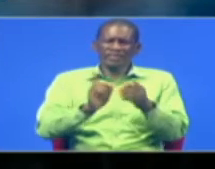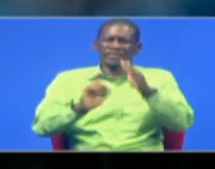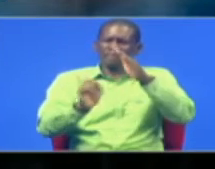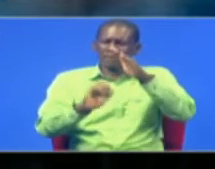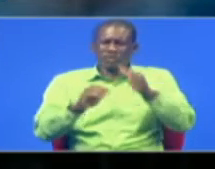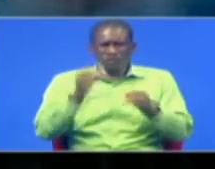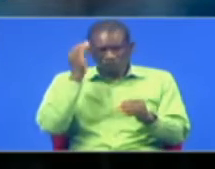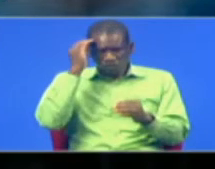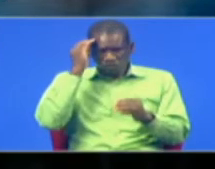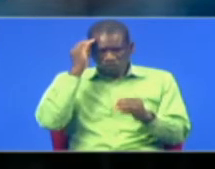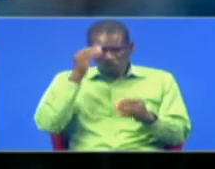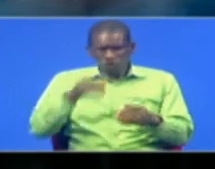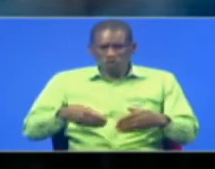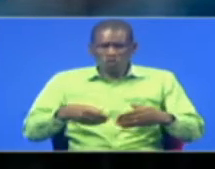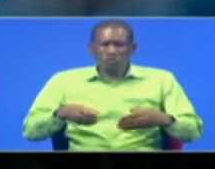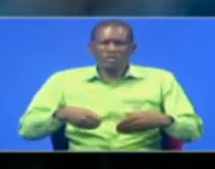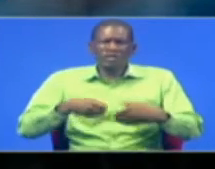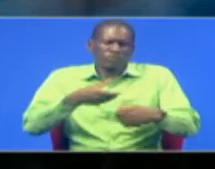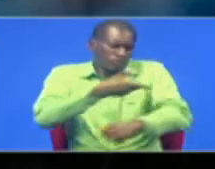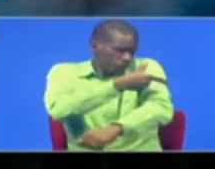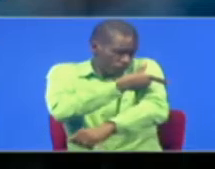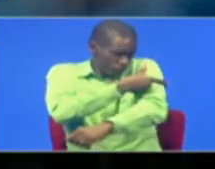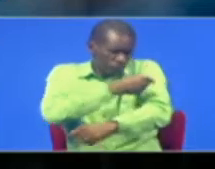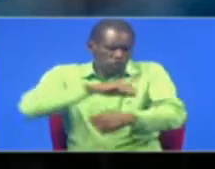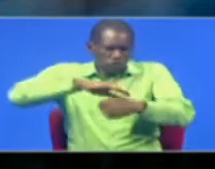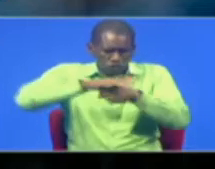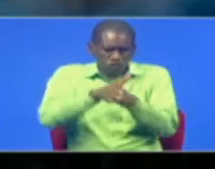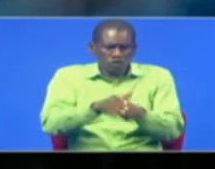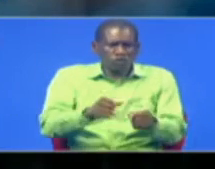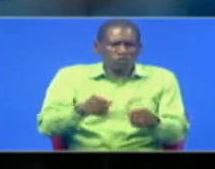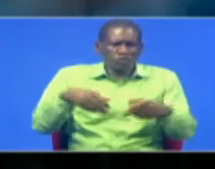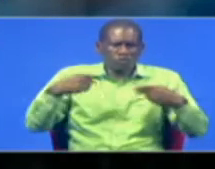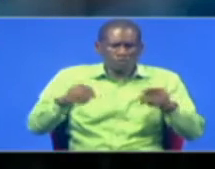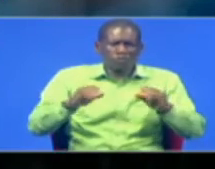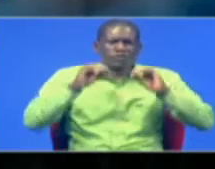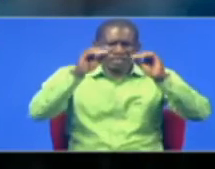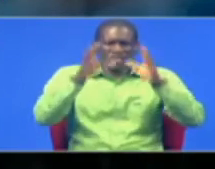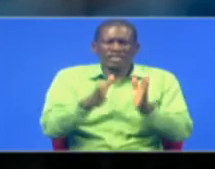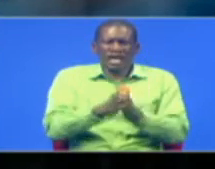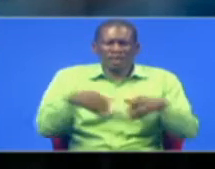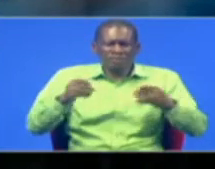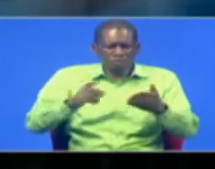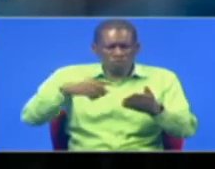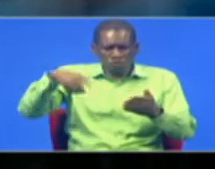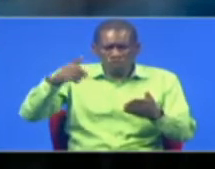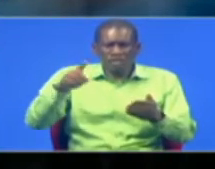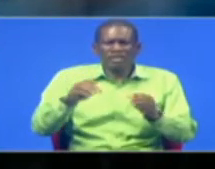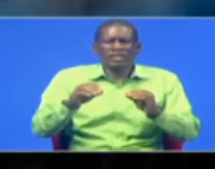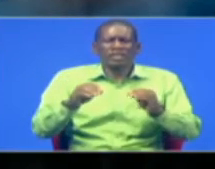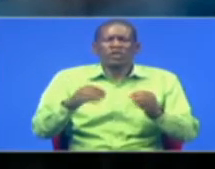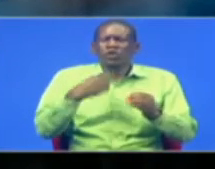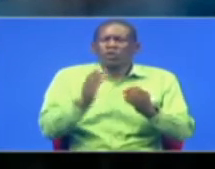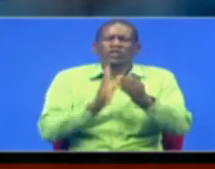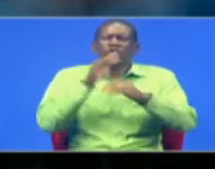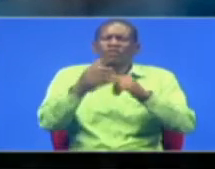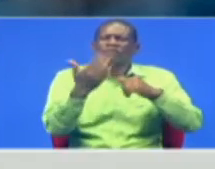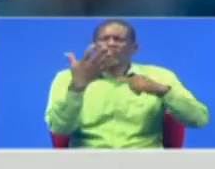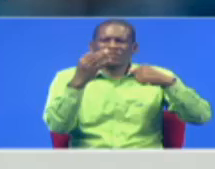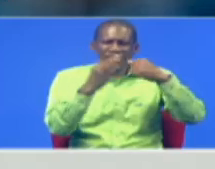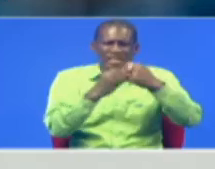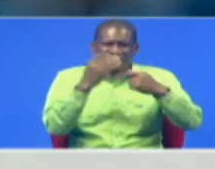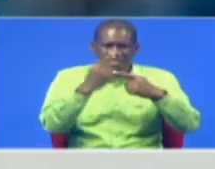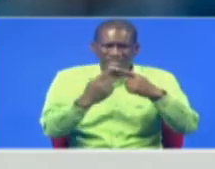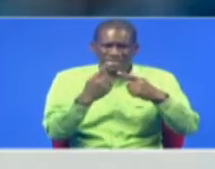prioritize giving COVID-19 vaccinations to examiners and teachers above the age of 58. Zakis